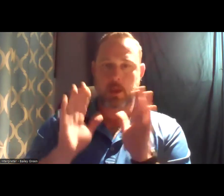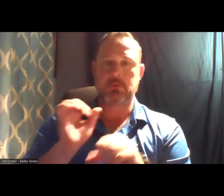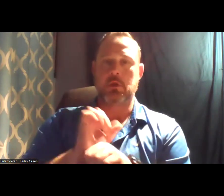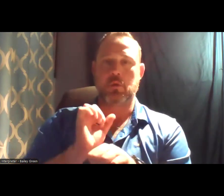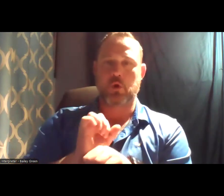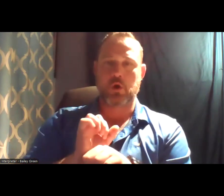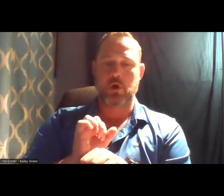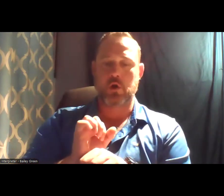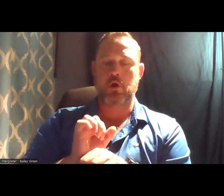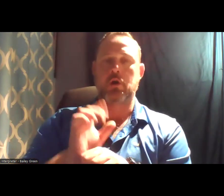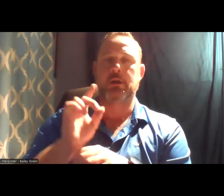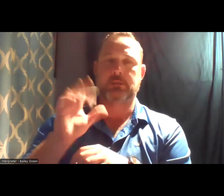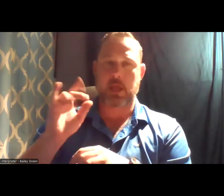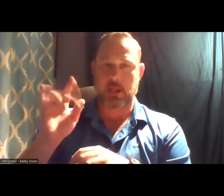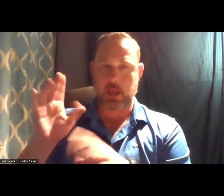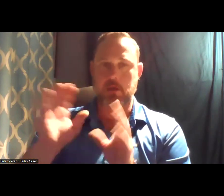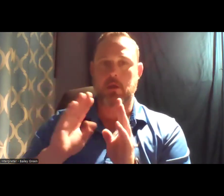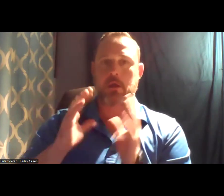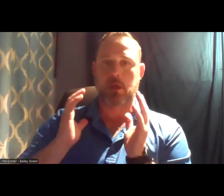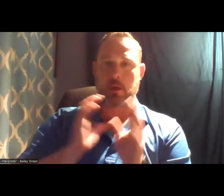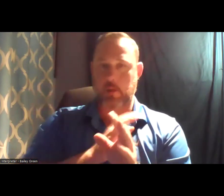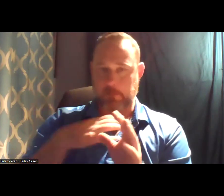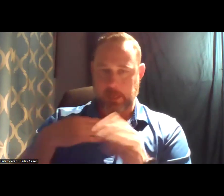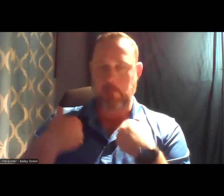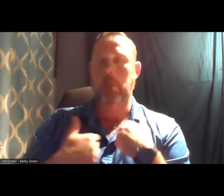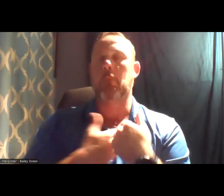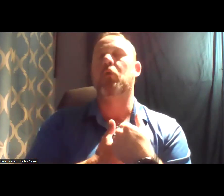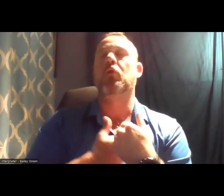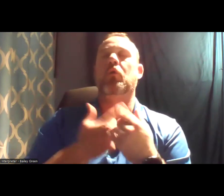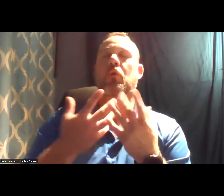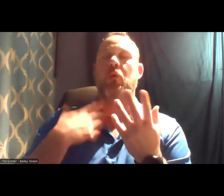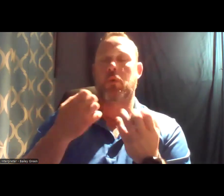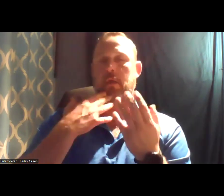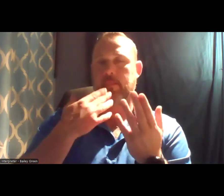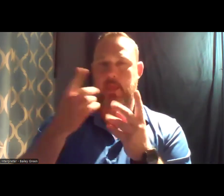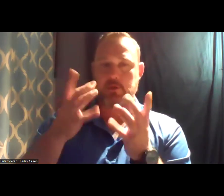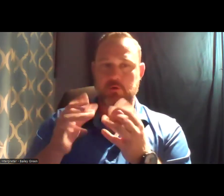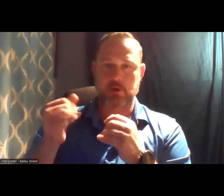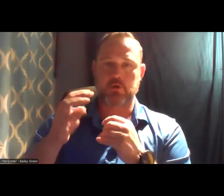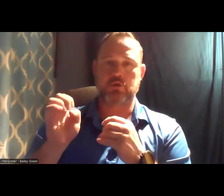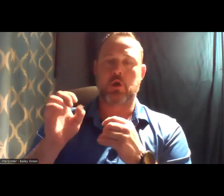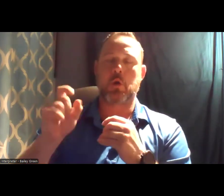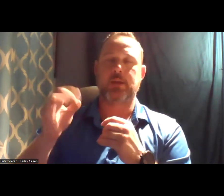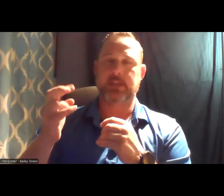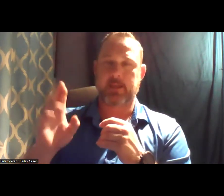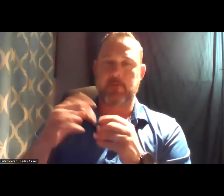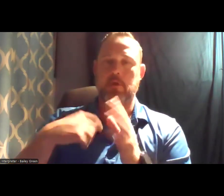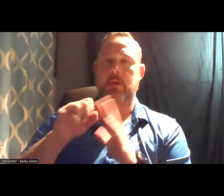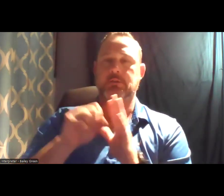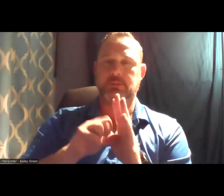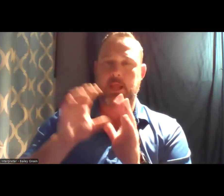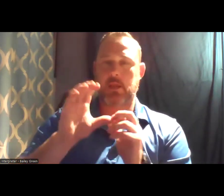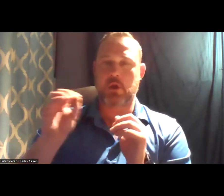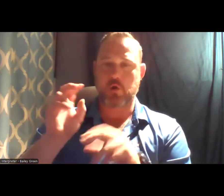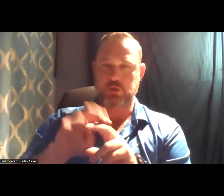work, DACLAC committee members. I want to especially thank Director Joe Xavier, my state co-chair,